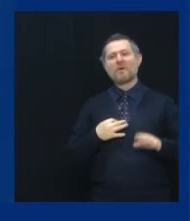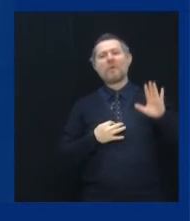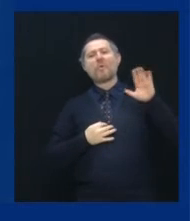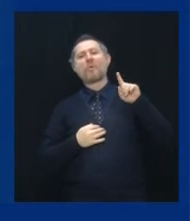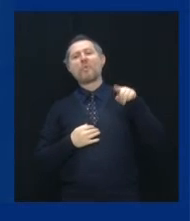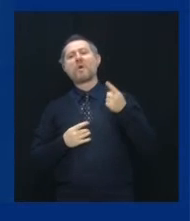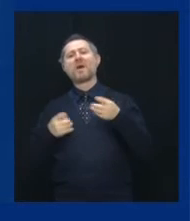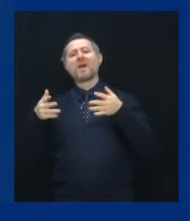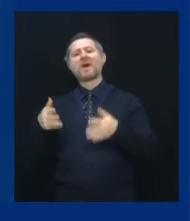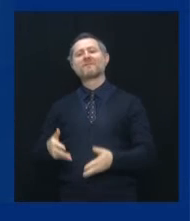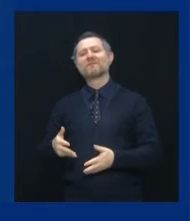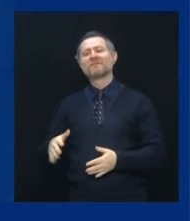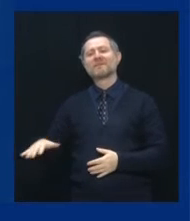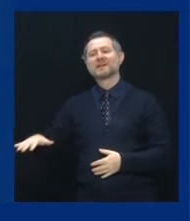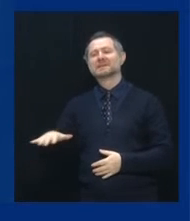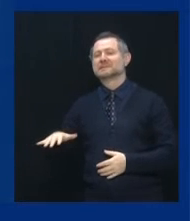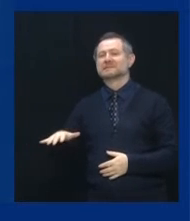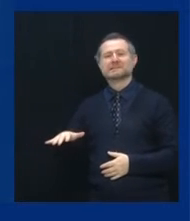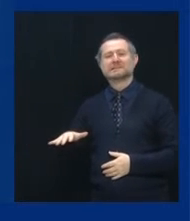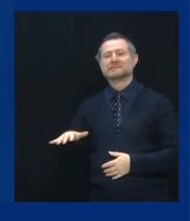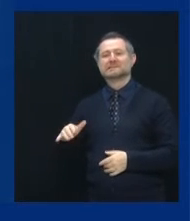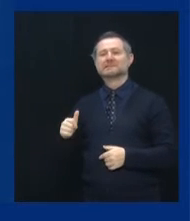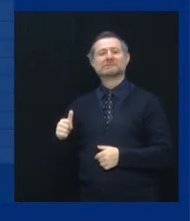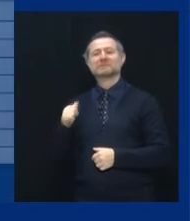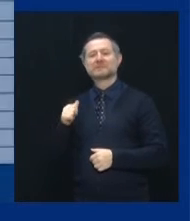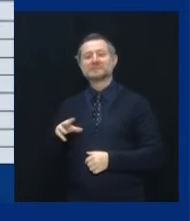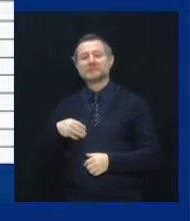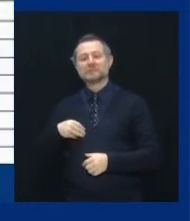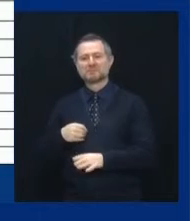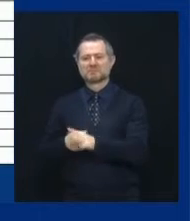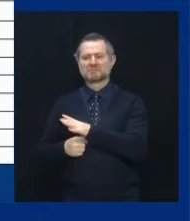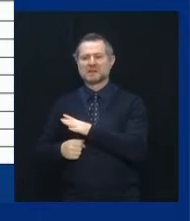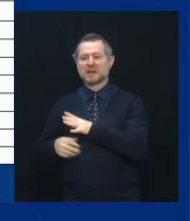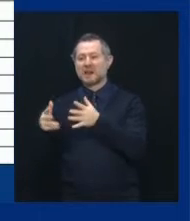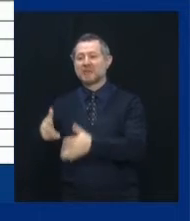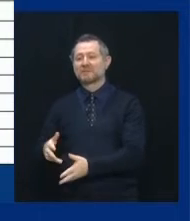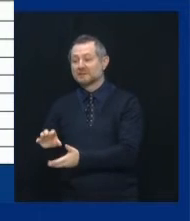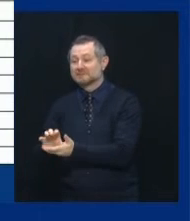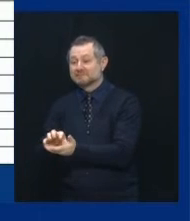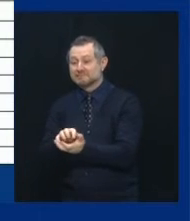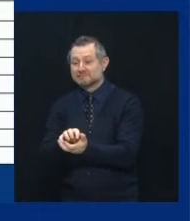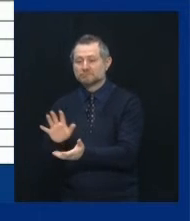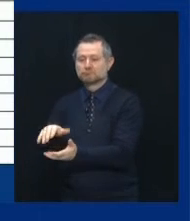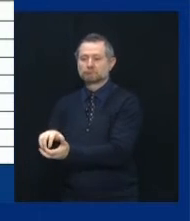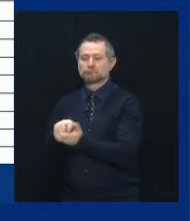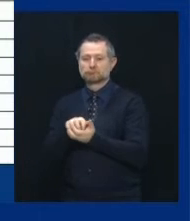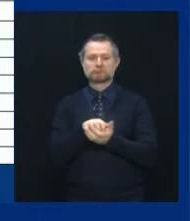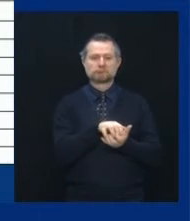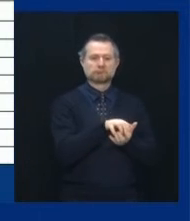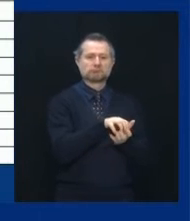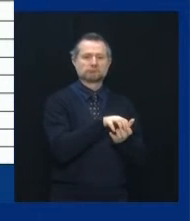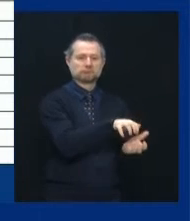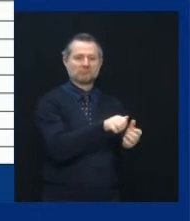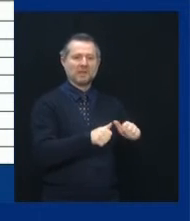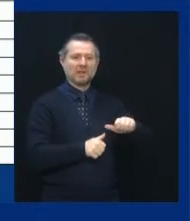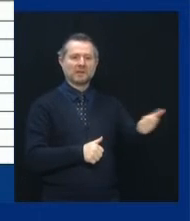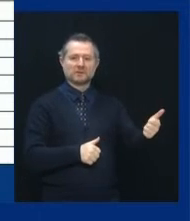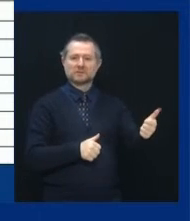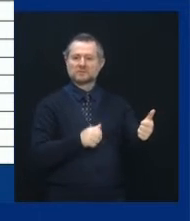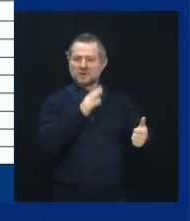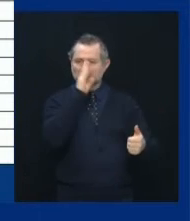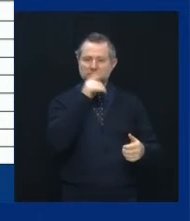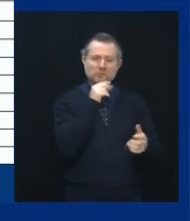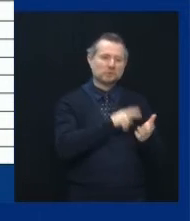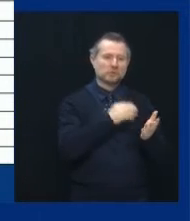it, fine, tell us, and we'll move the allocation to another hospital, another nursing home. This is,